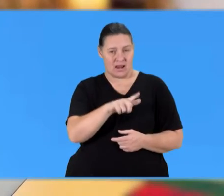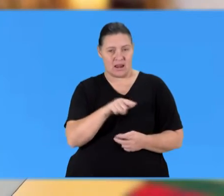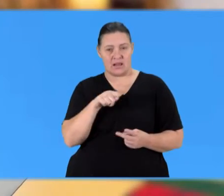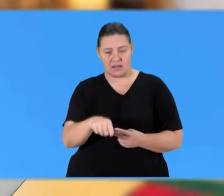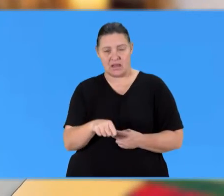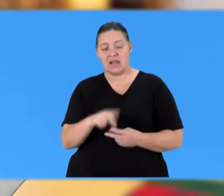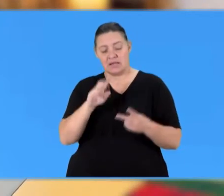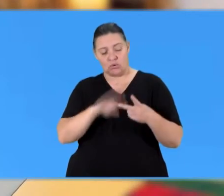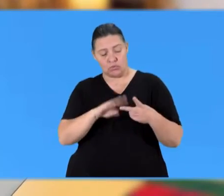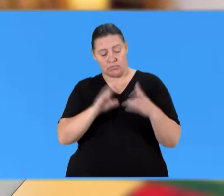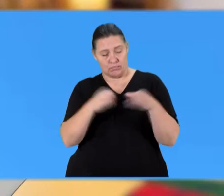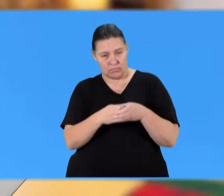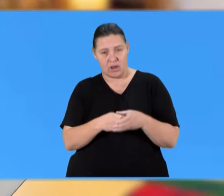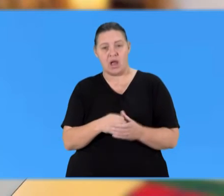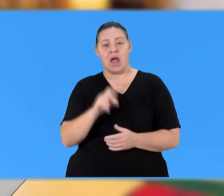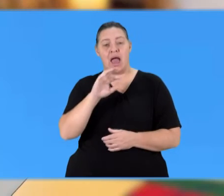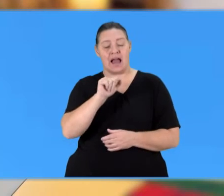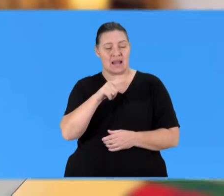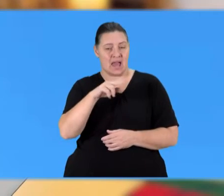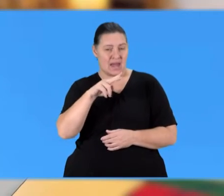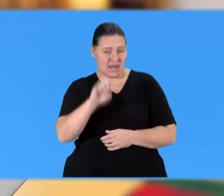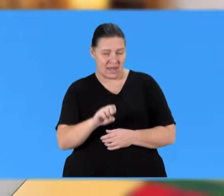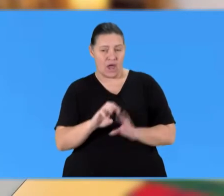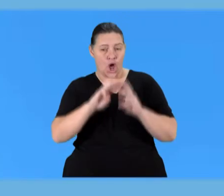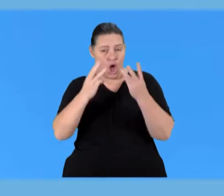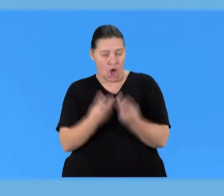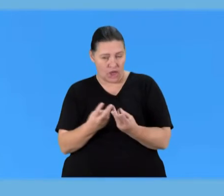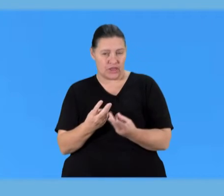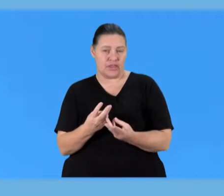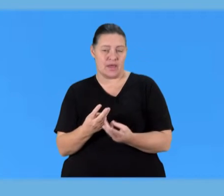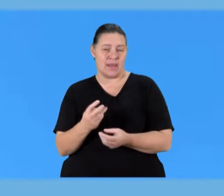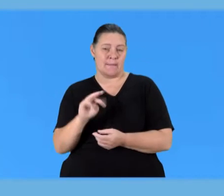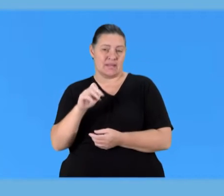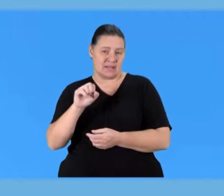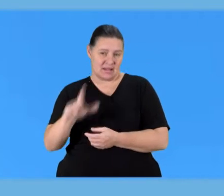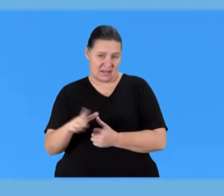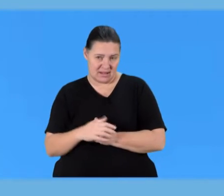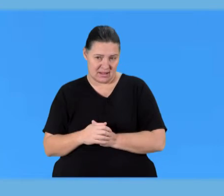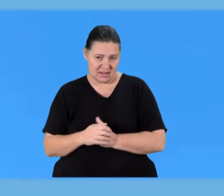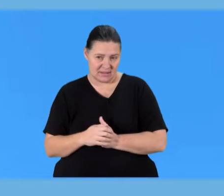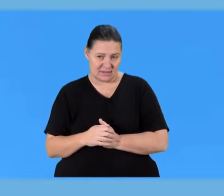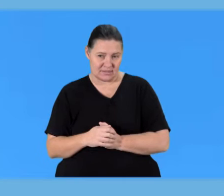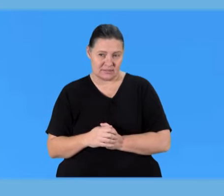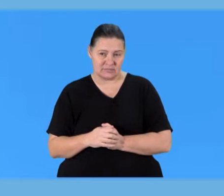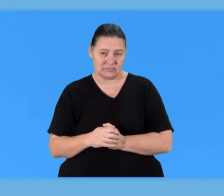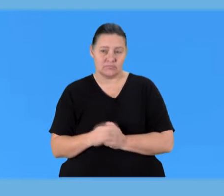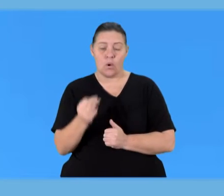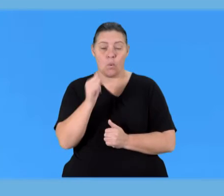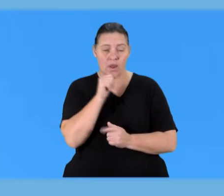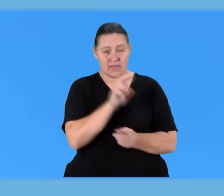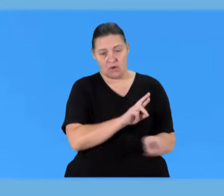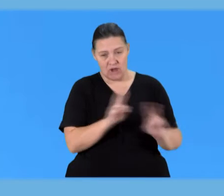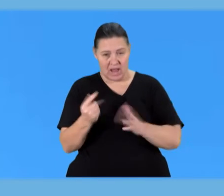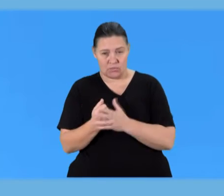metals are called alkali earth metals. So when metals from group 1, which are alkali metals on the periodic table, when